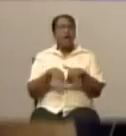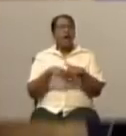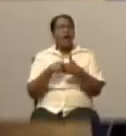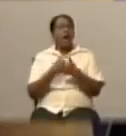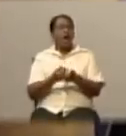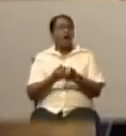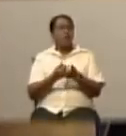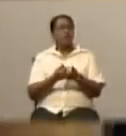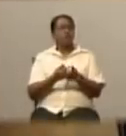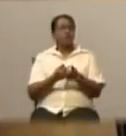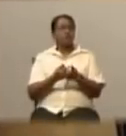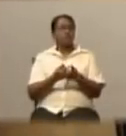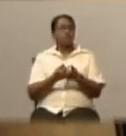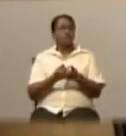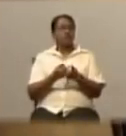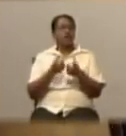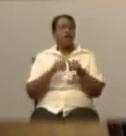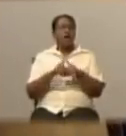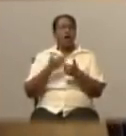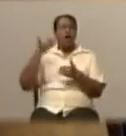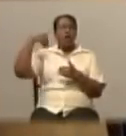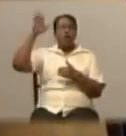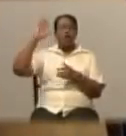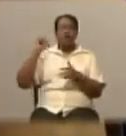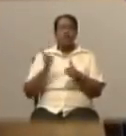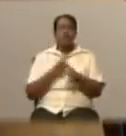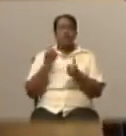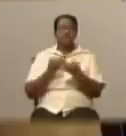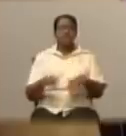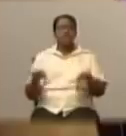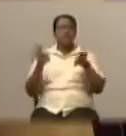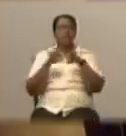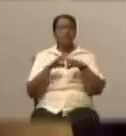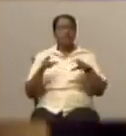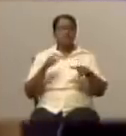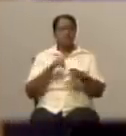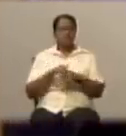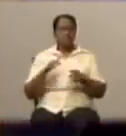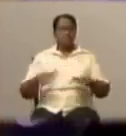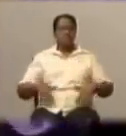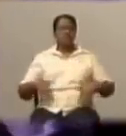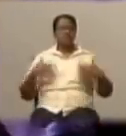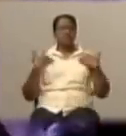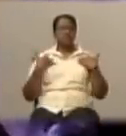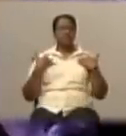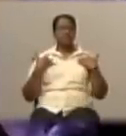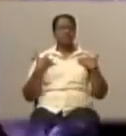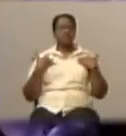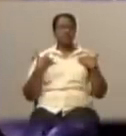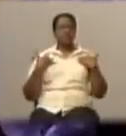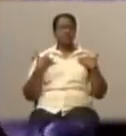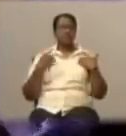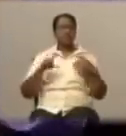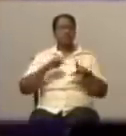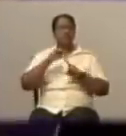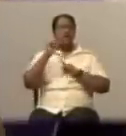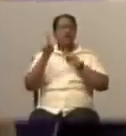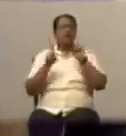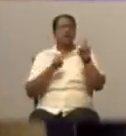you are prioritizing God in your life. Let us put aside the question